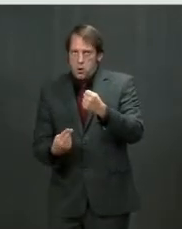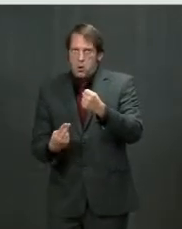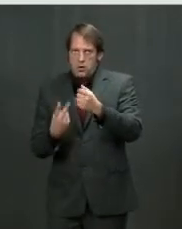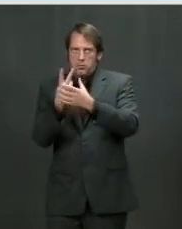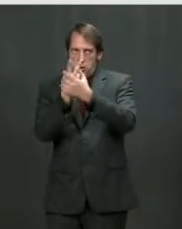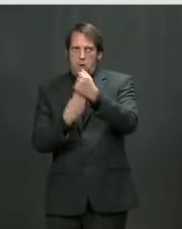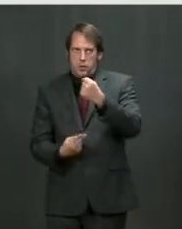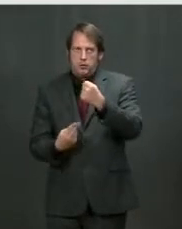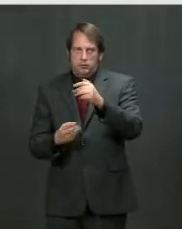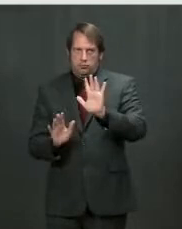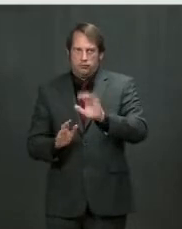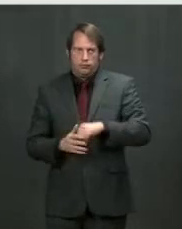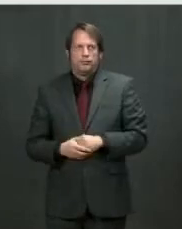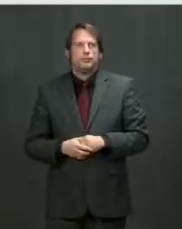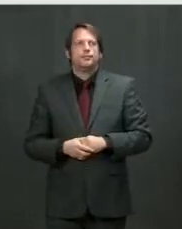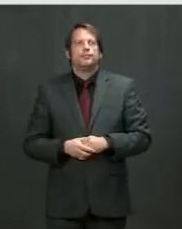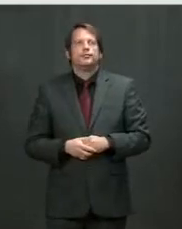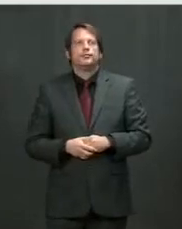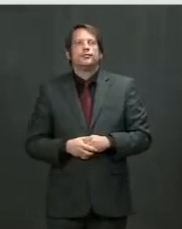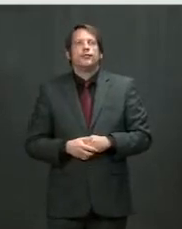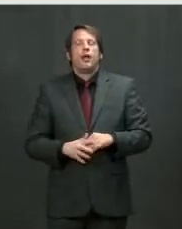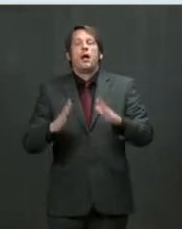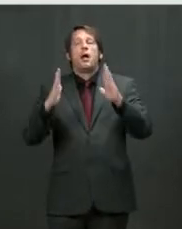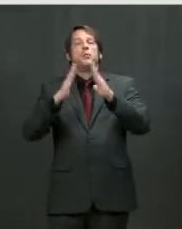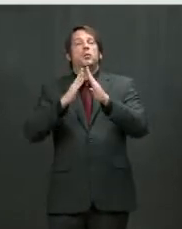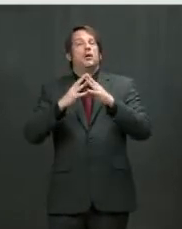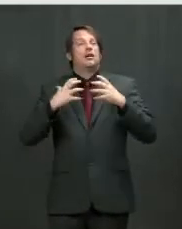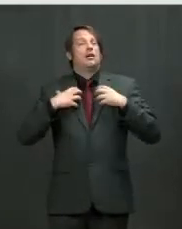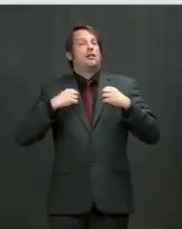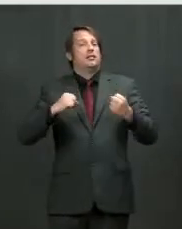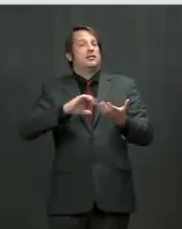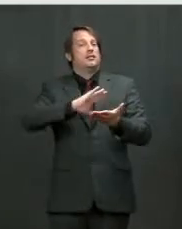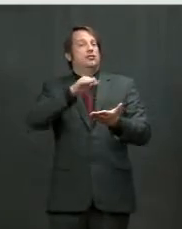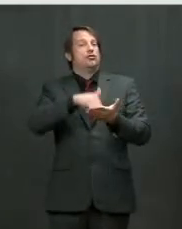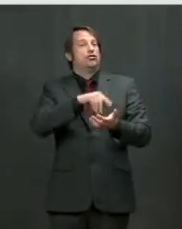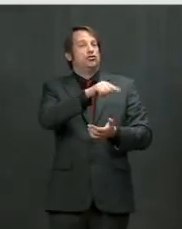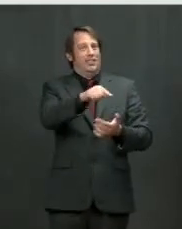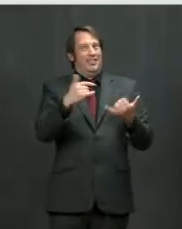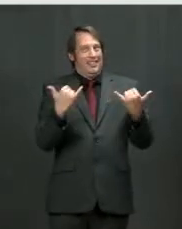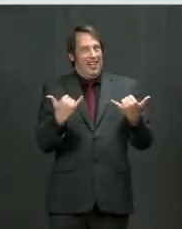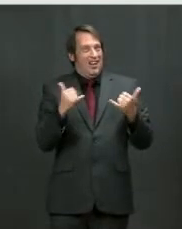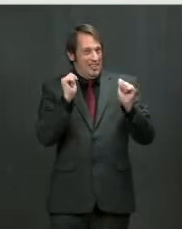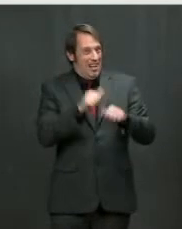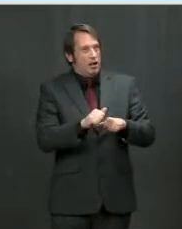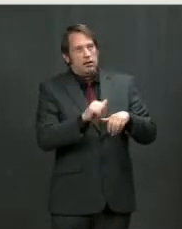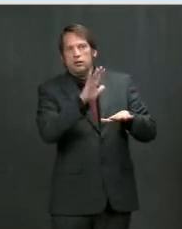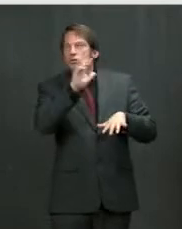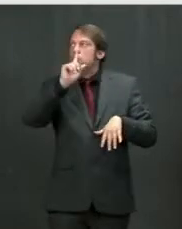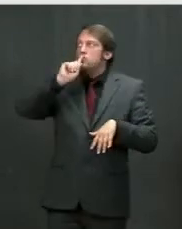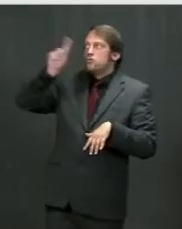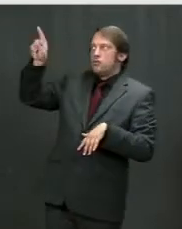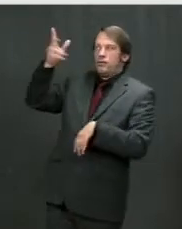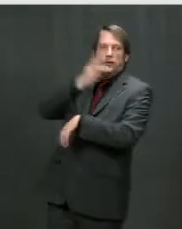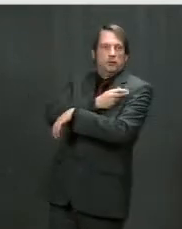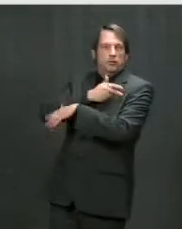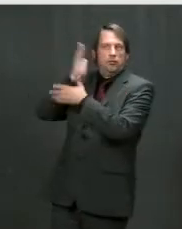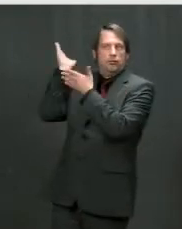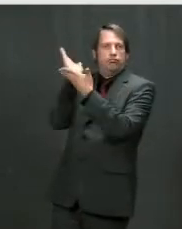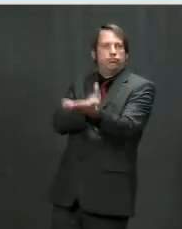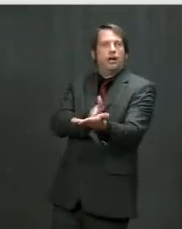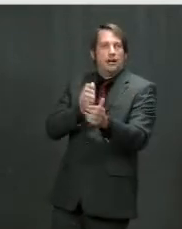example. Community health centers will now be able to order vaccines for their communities